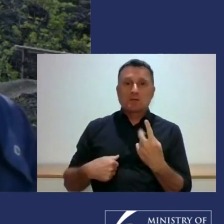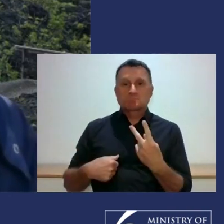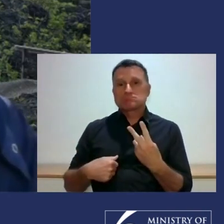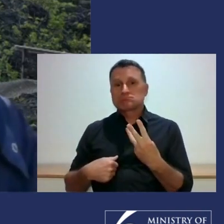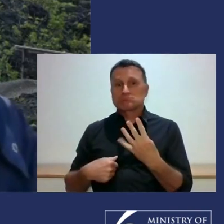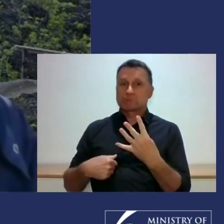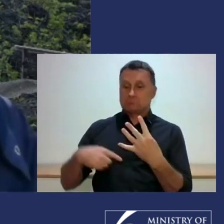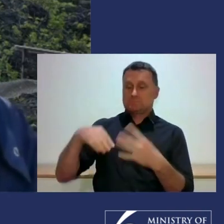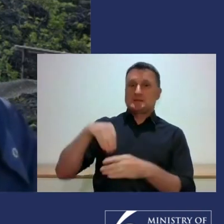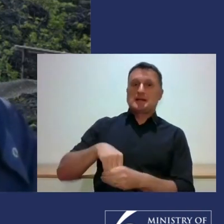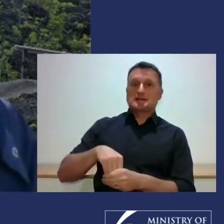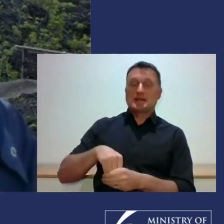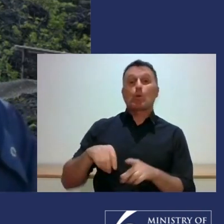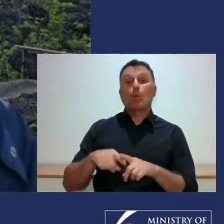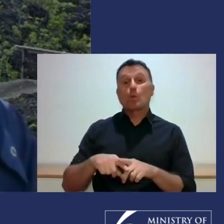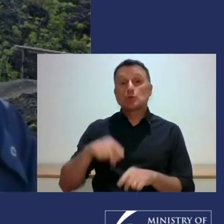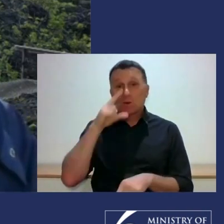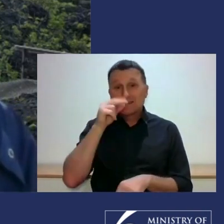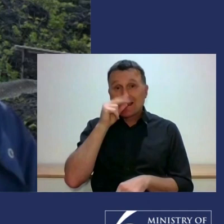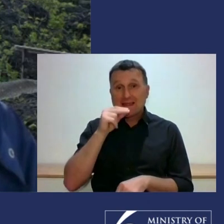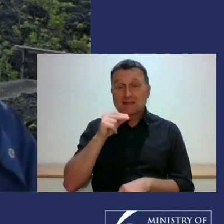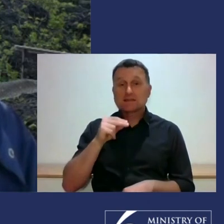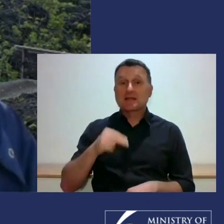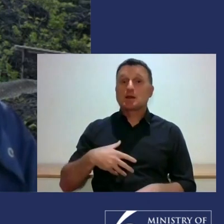pregnancy, it's very safe for a woman who's got multiple